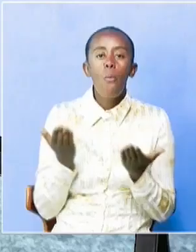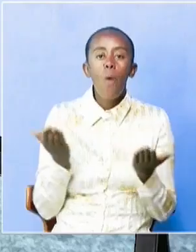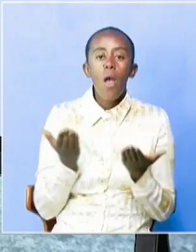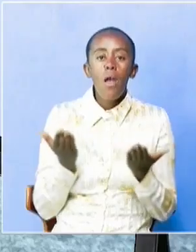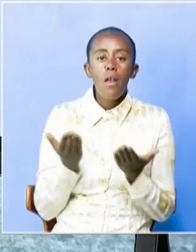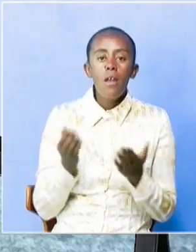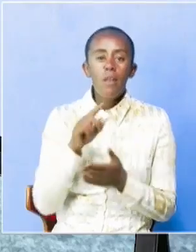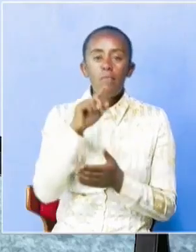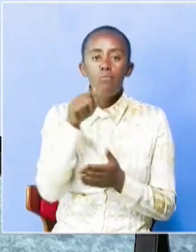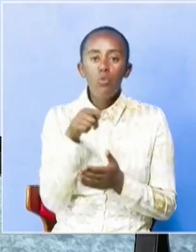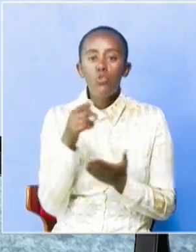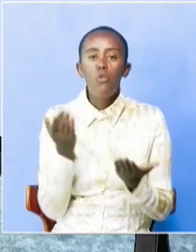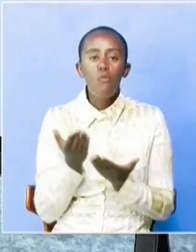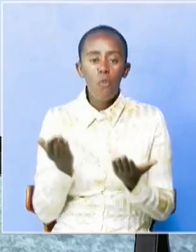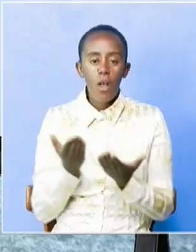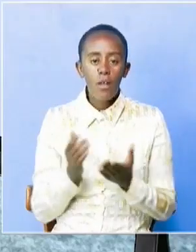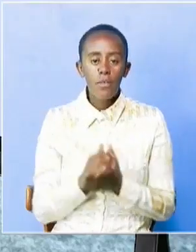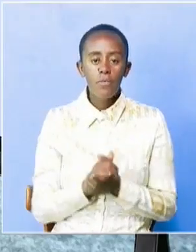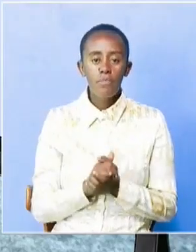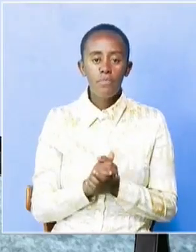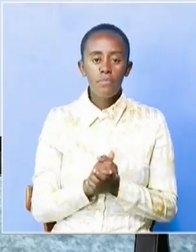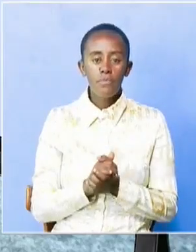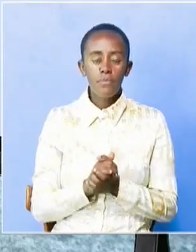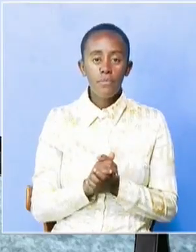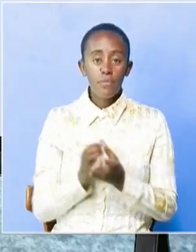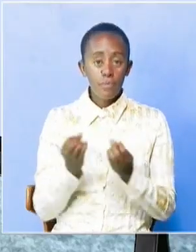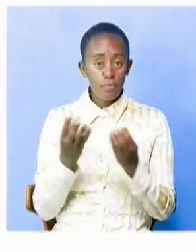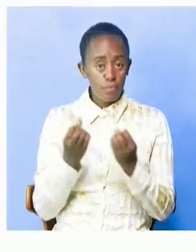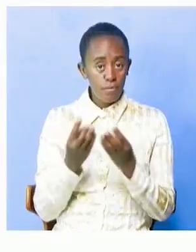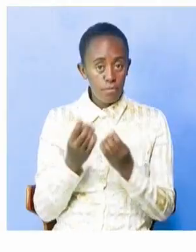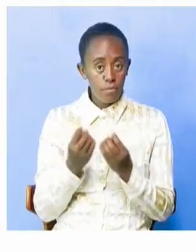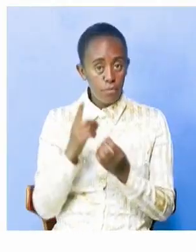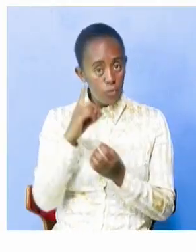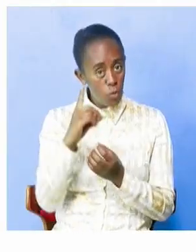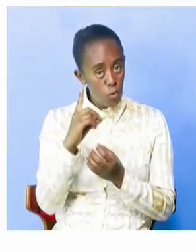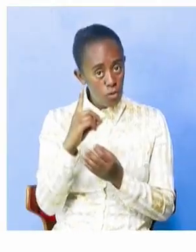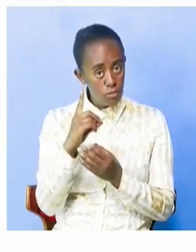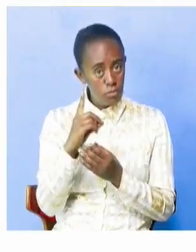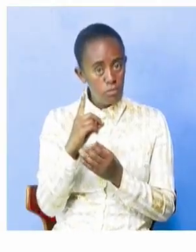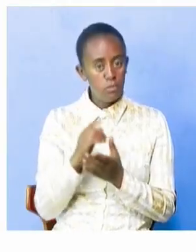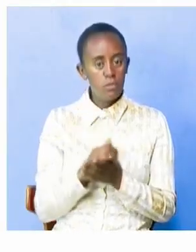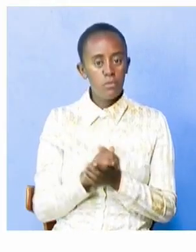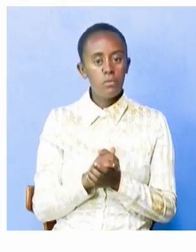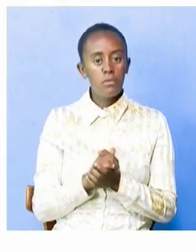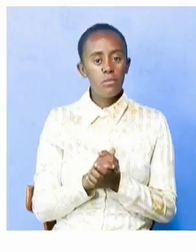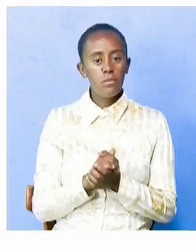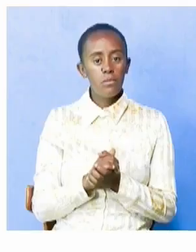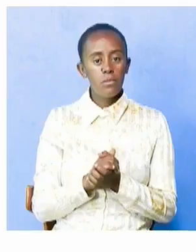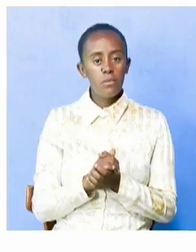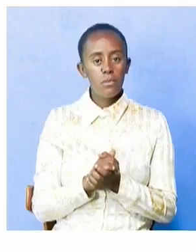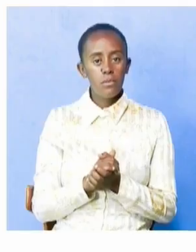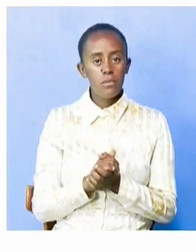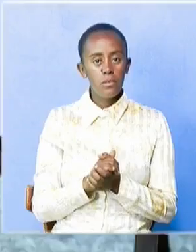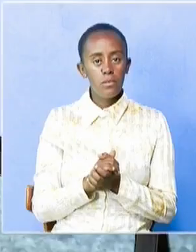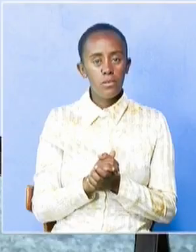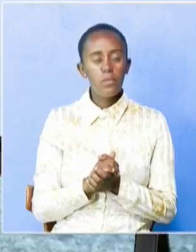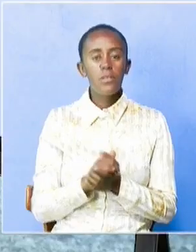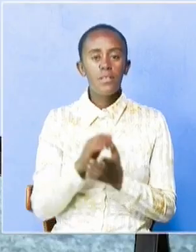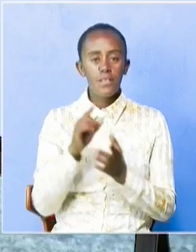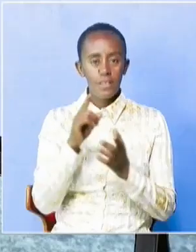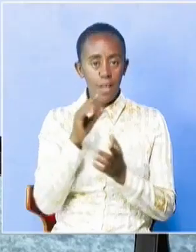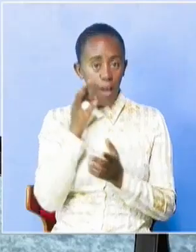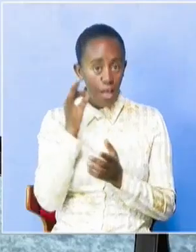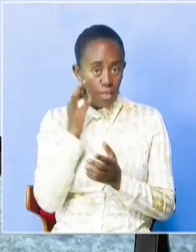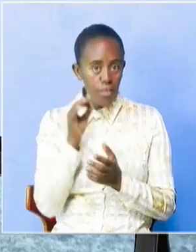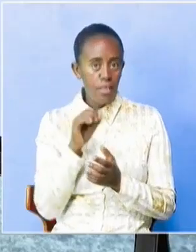the apostrophe? Since we're talking about one cat, it is what? It is cat,